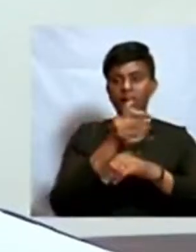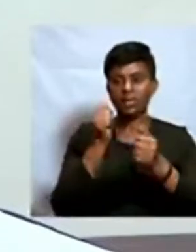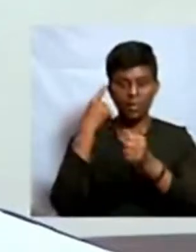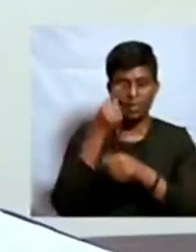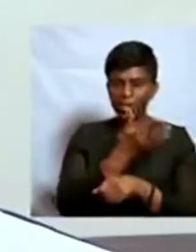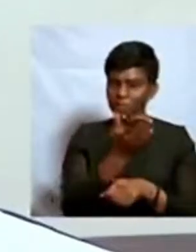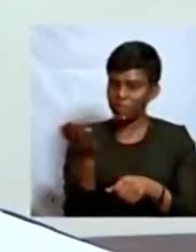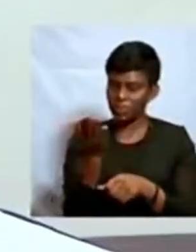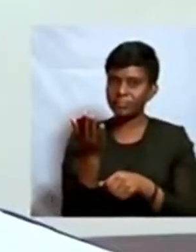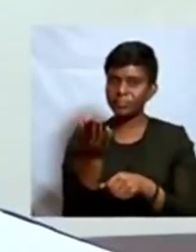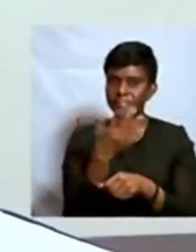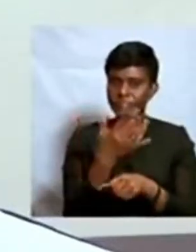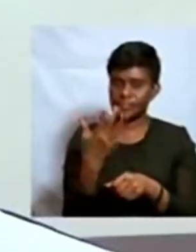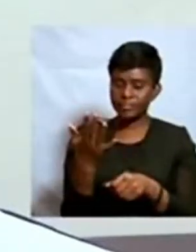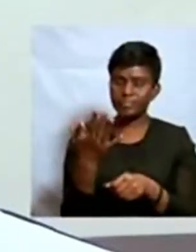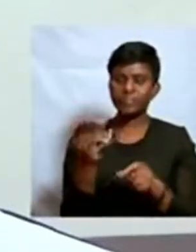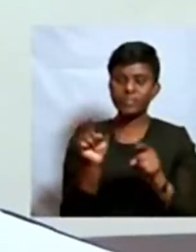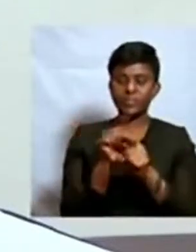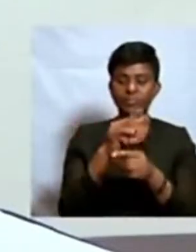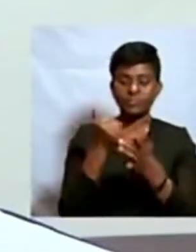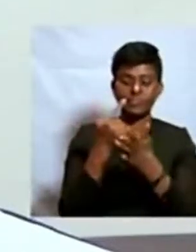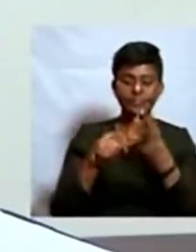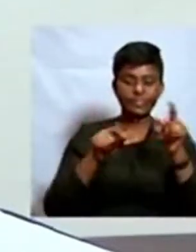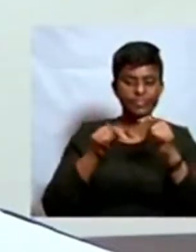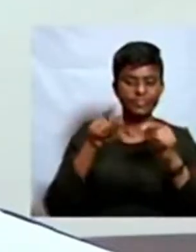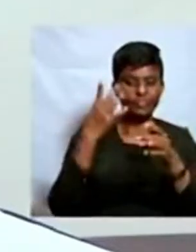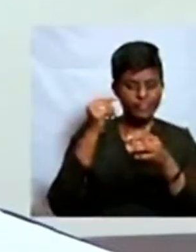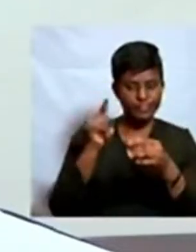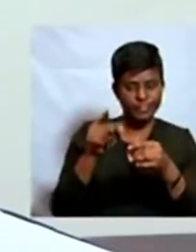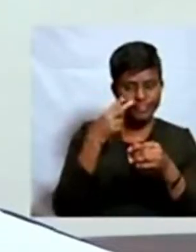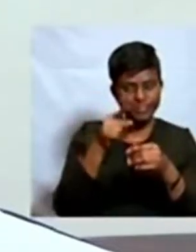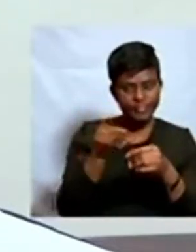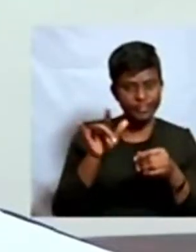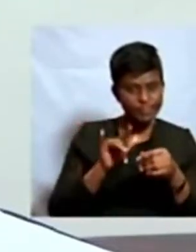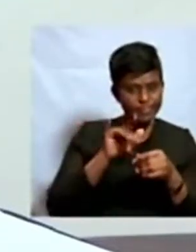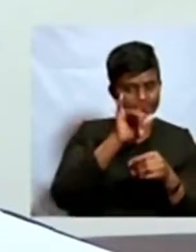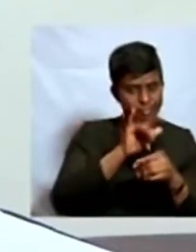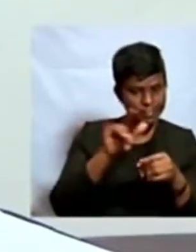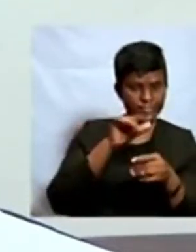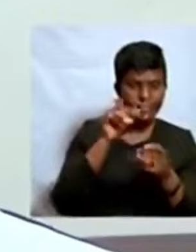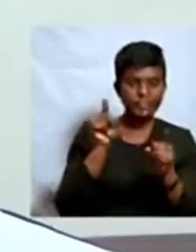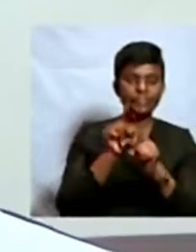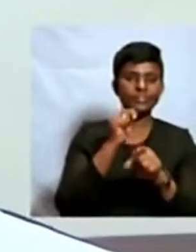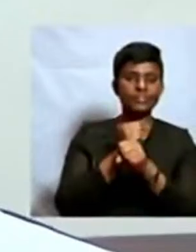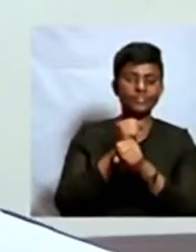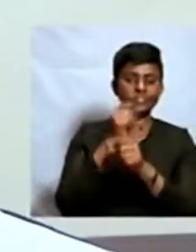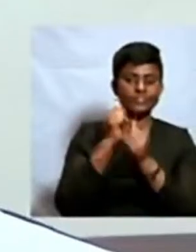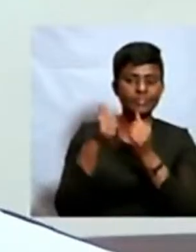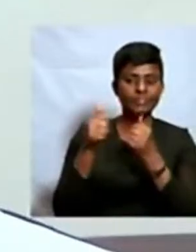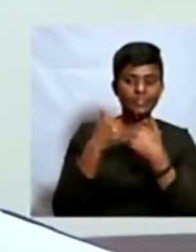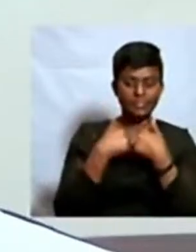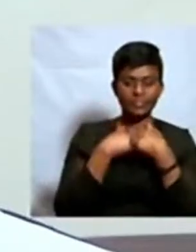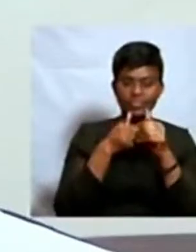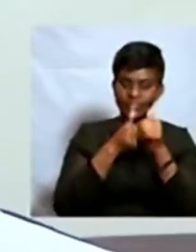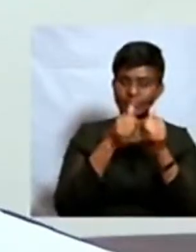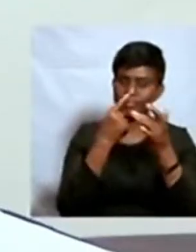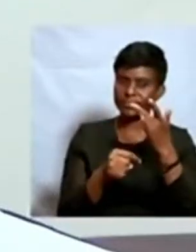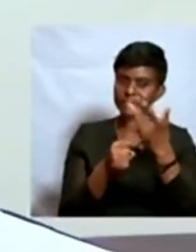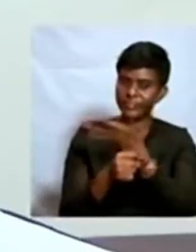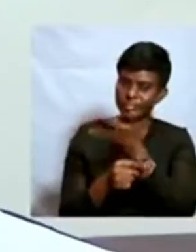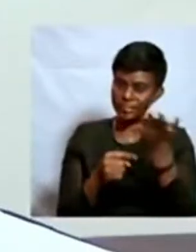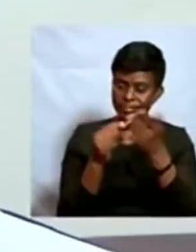those insecticides as regulations. So that's why you see airlines doing that, because they are following